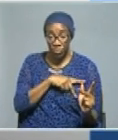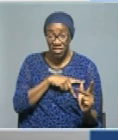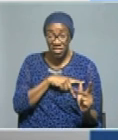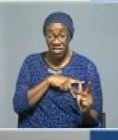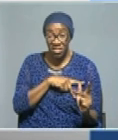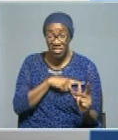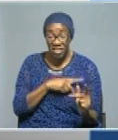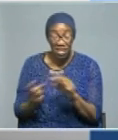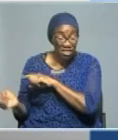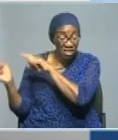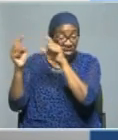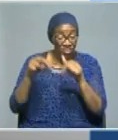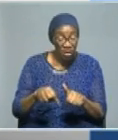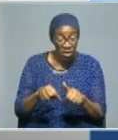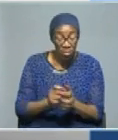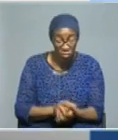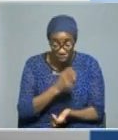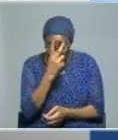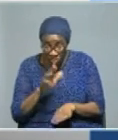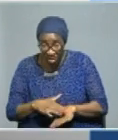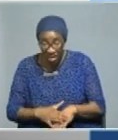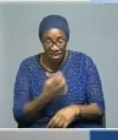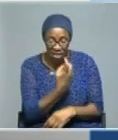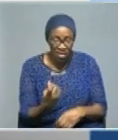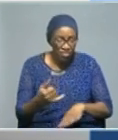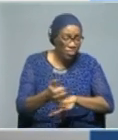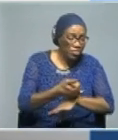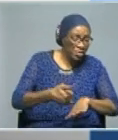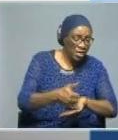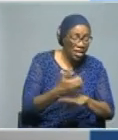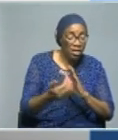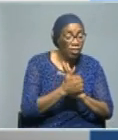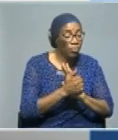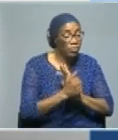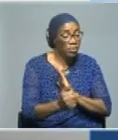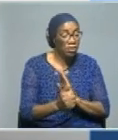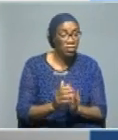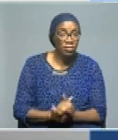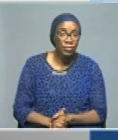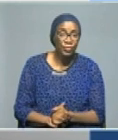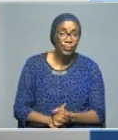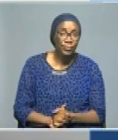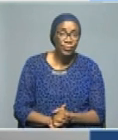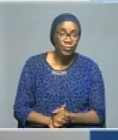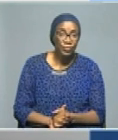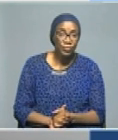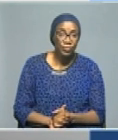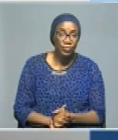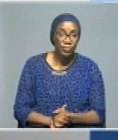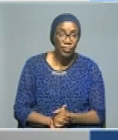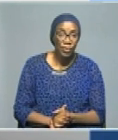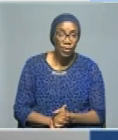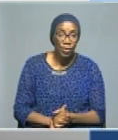that are looking after every skill area. And there is a program that started already in 2019 to capacitate